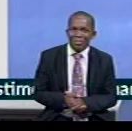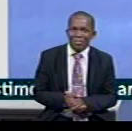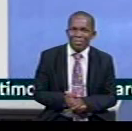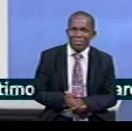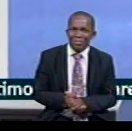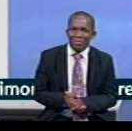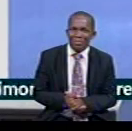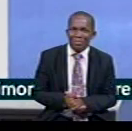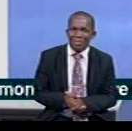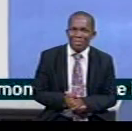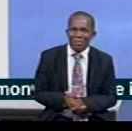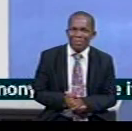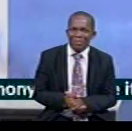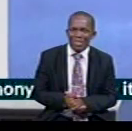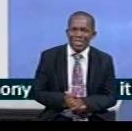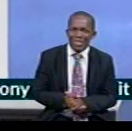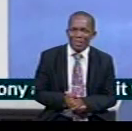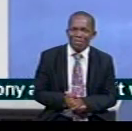fahudi mapa.